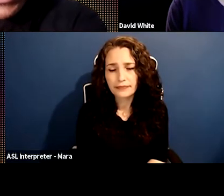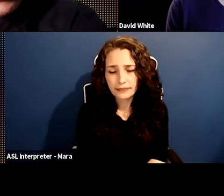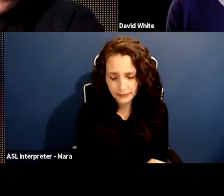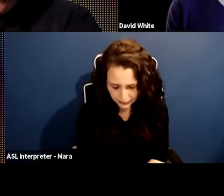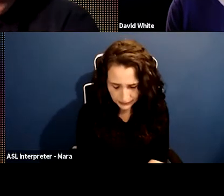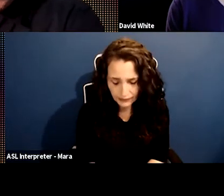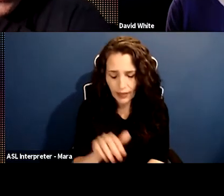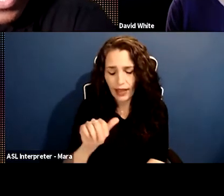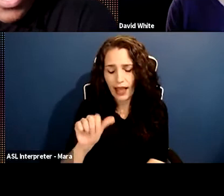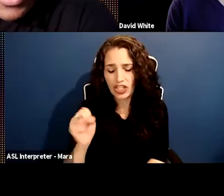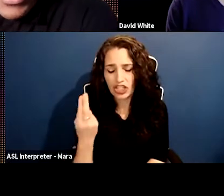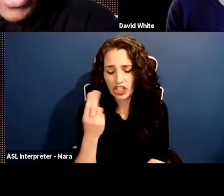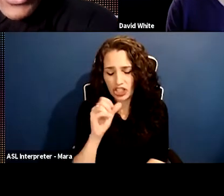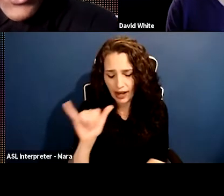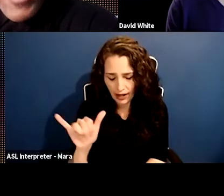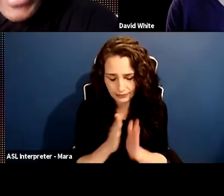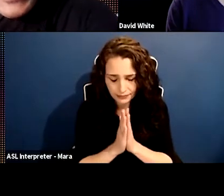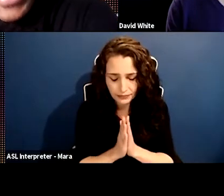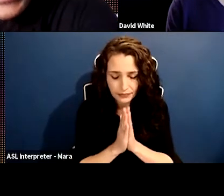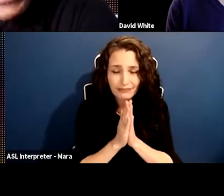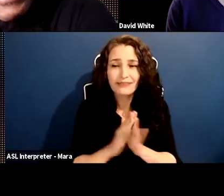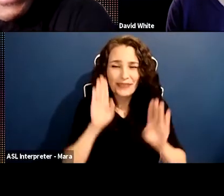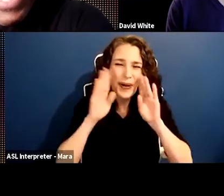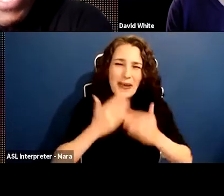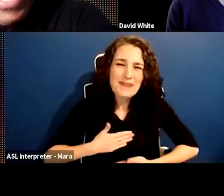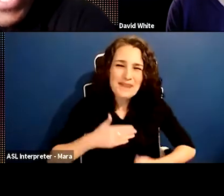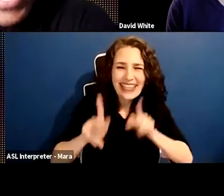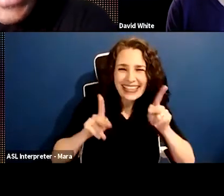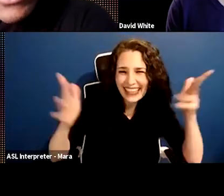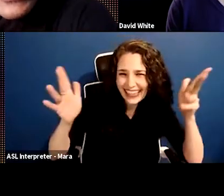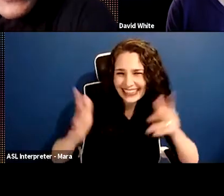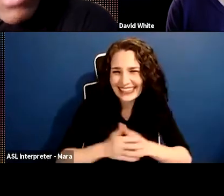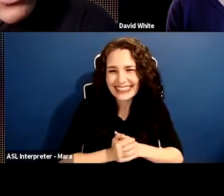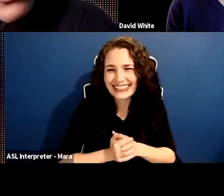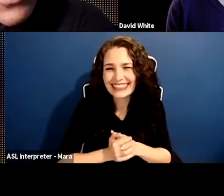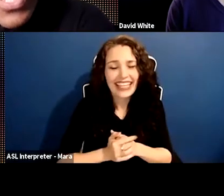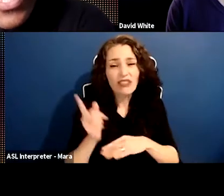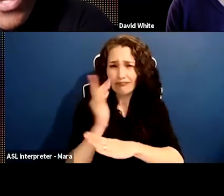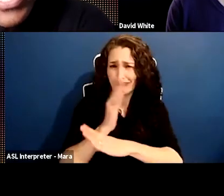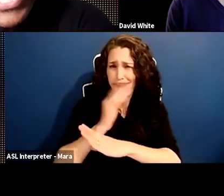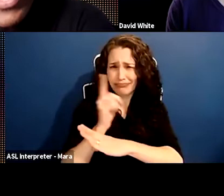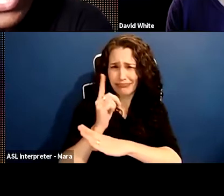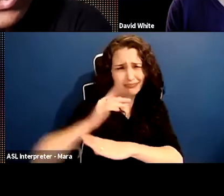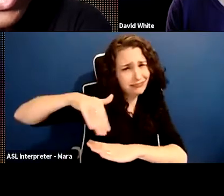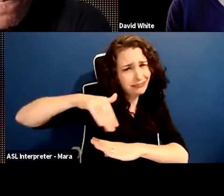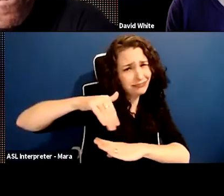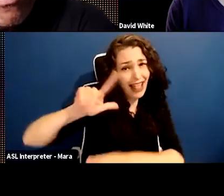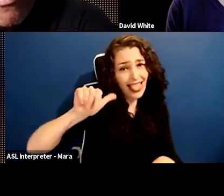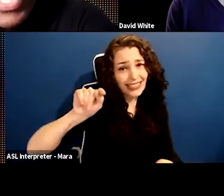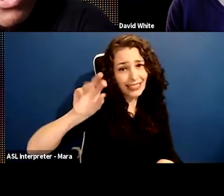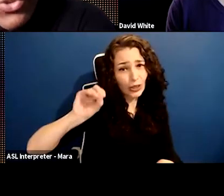Ashe, thank you. And hola mi gente. The needle has not moved on the Latino